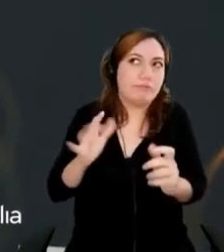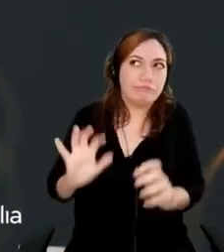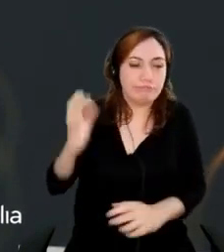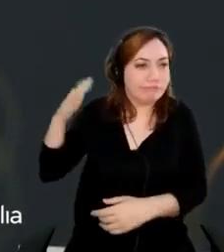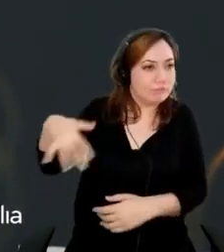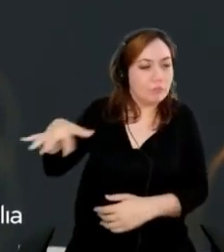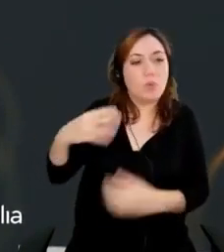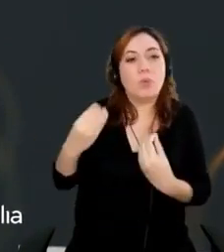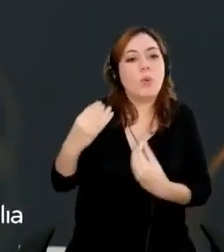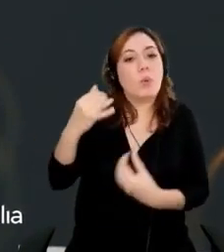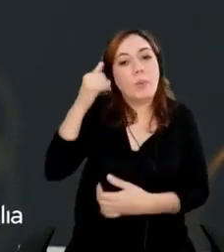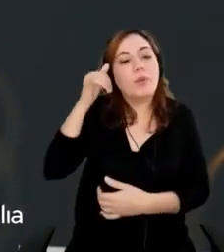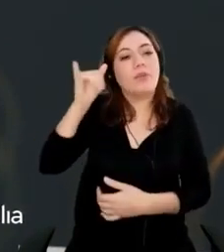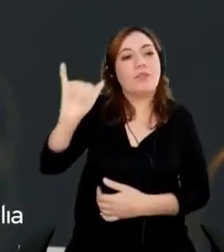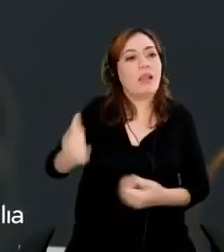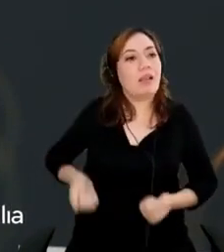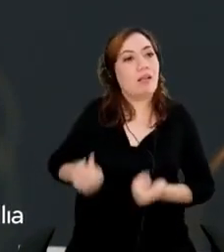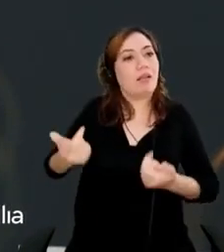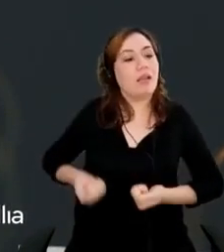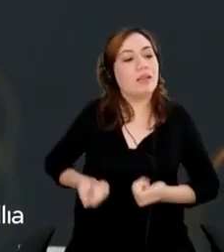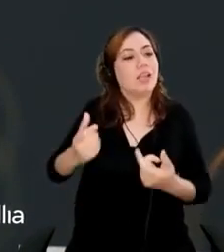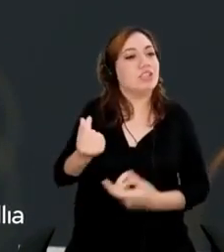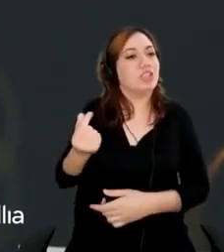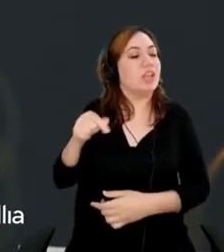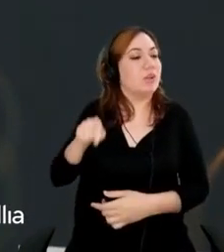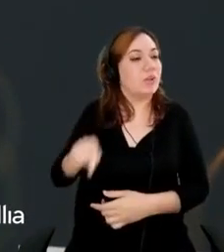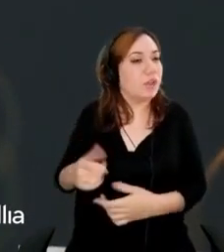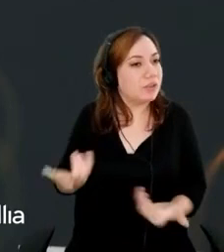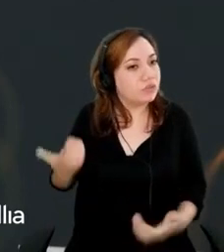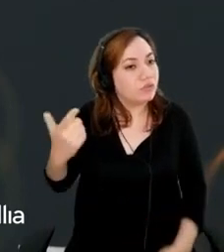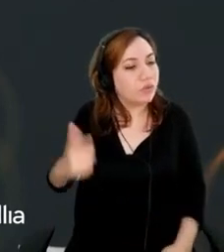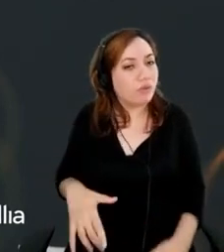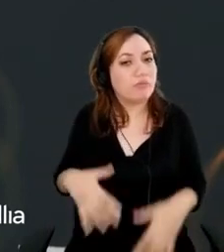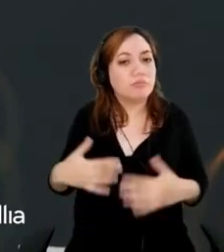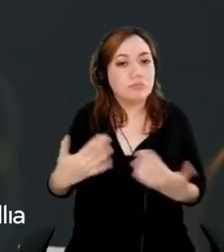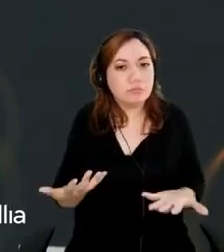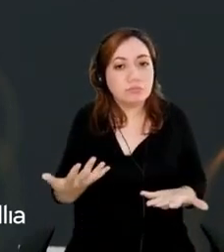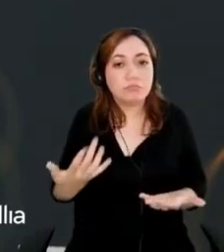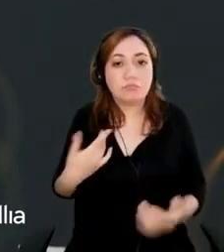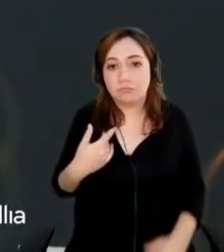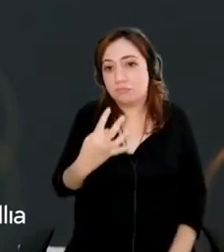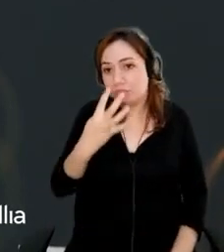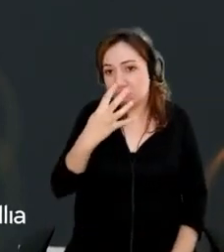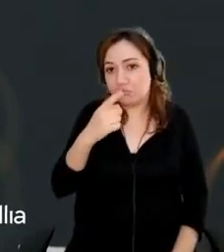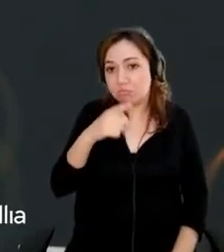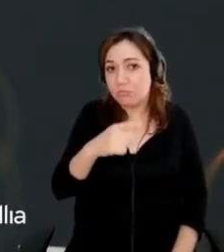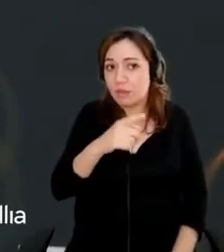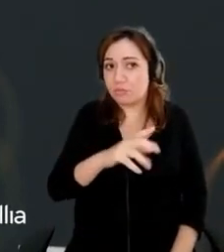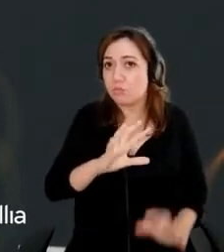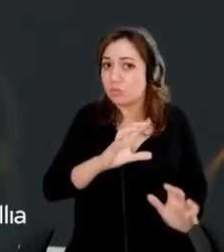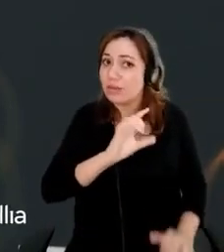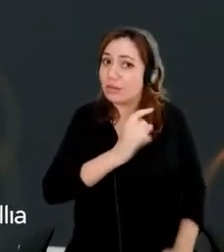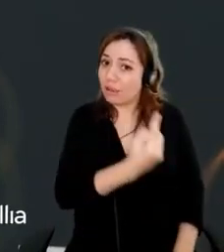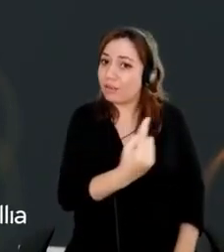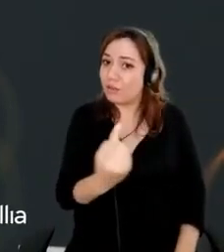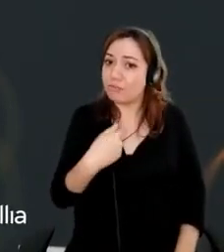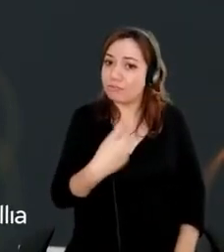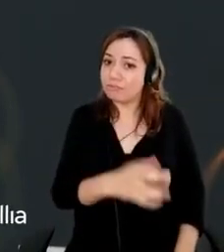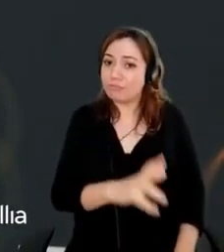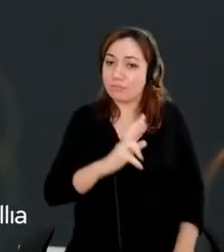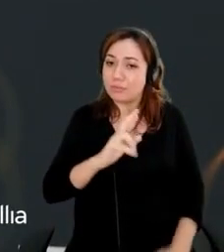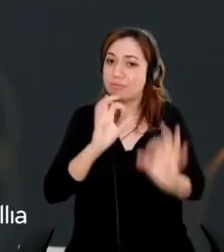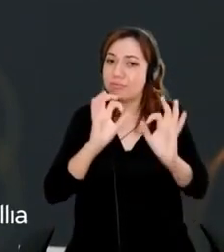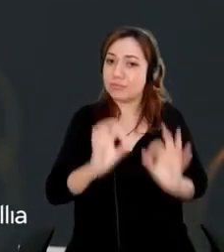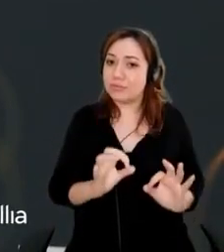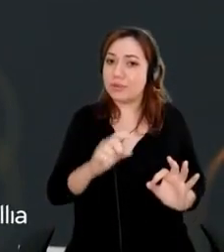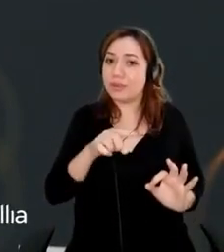wasting money like this? And amazingly, each of them gave me a great answer. And they were really innovative